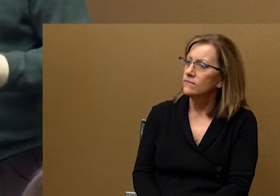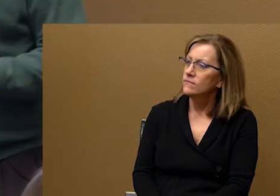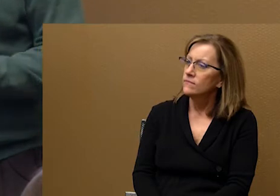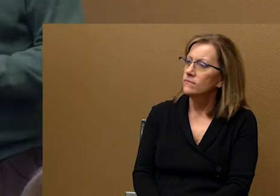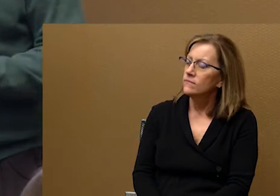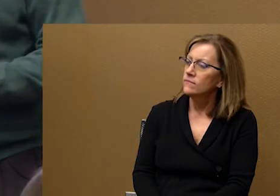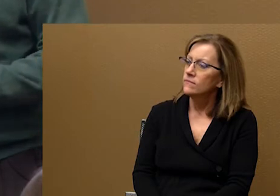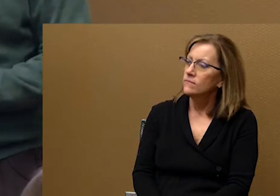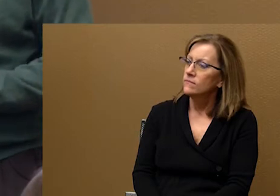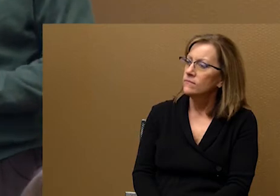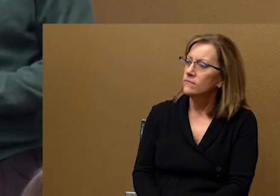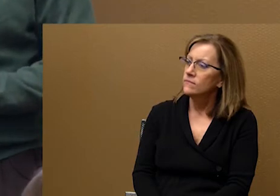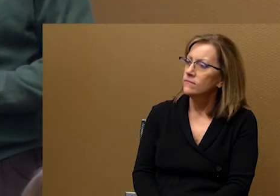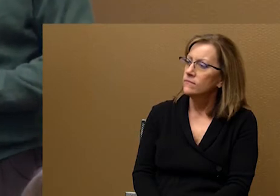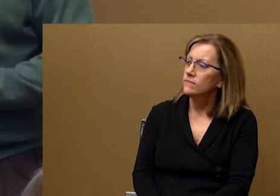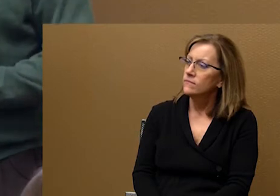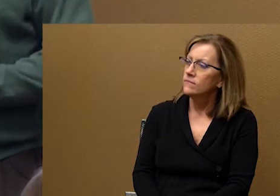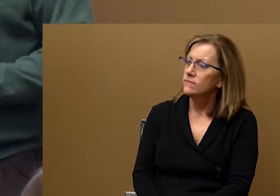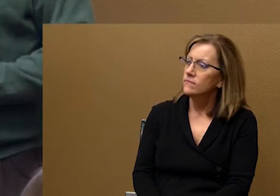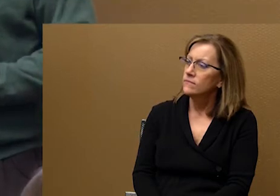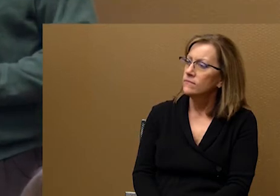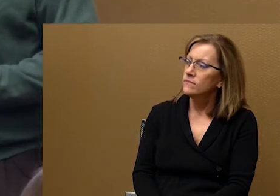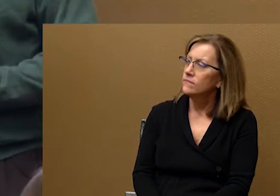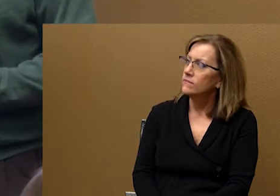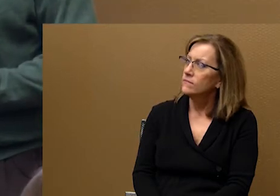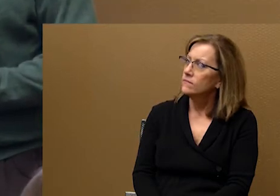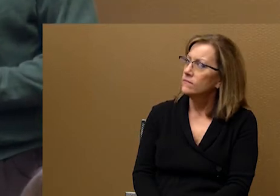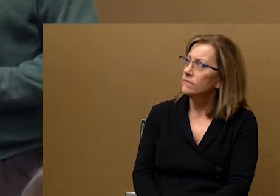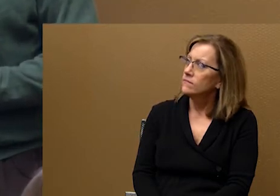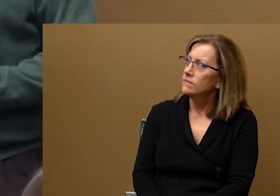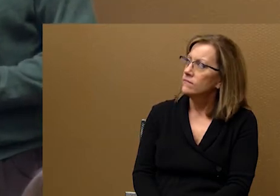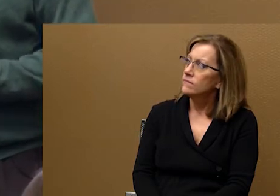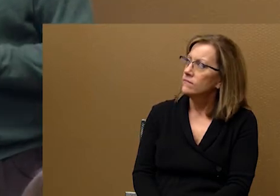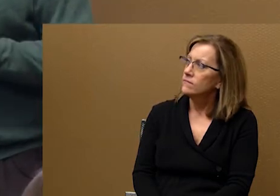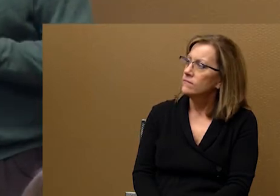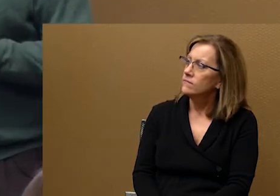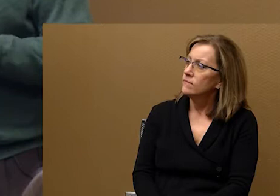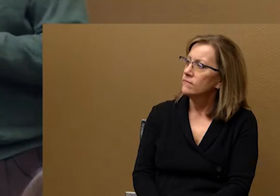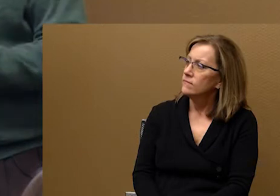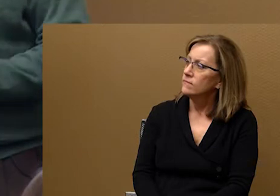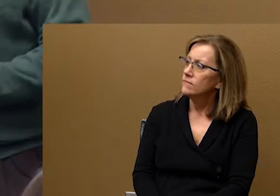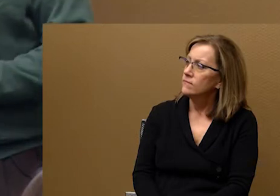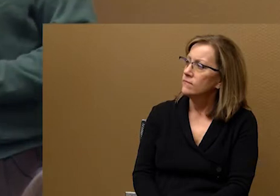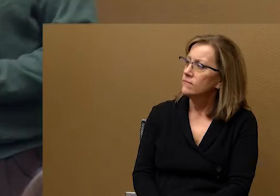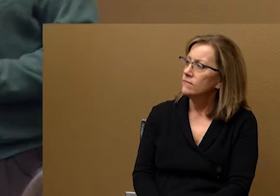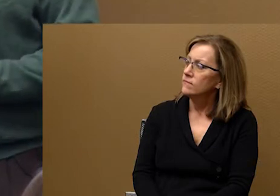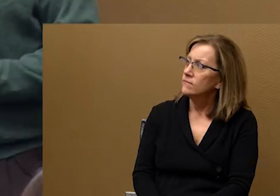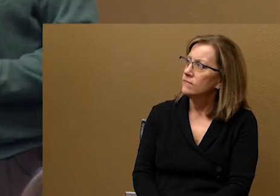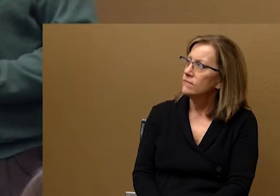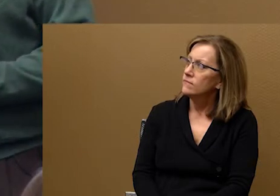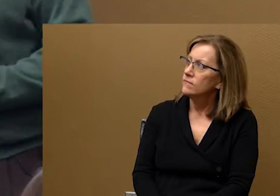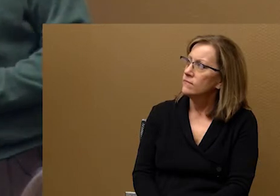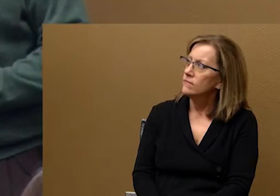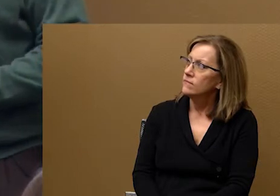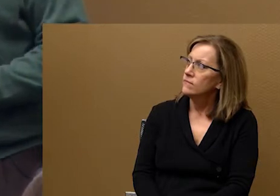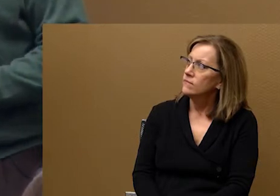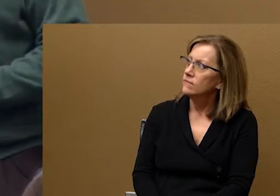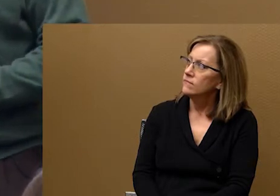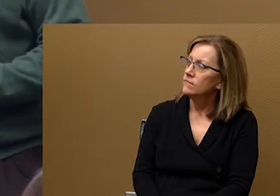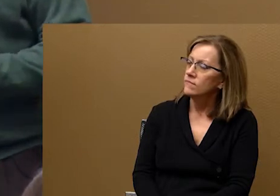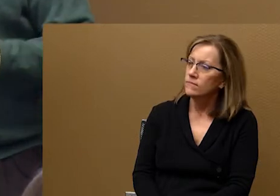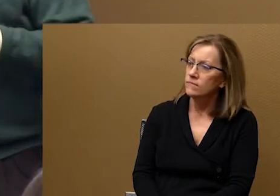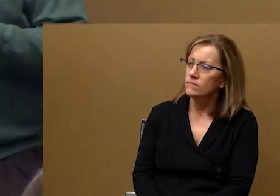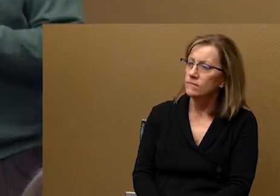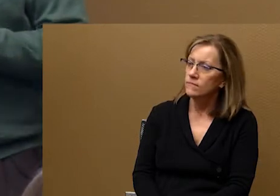different things, sad, hurt, lonely, and realize this. Because all of these things happened, there's